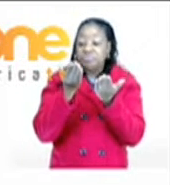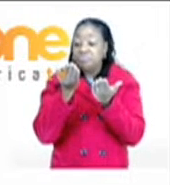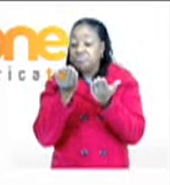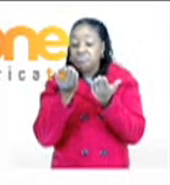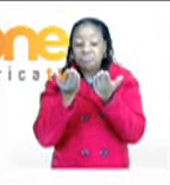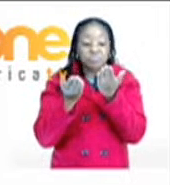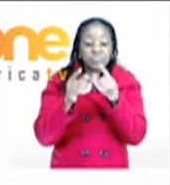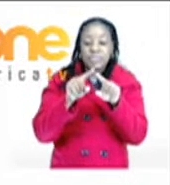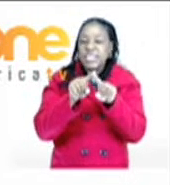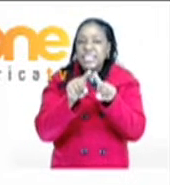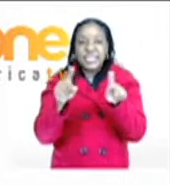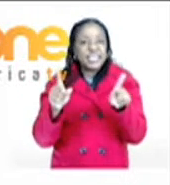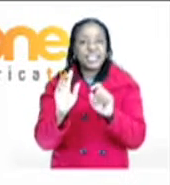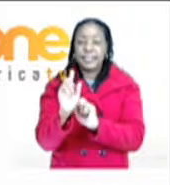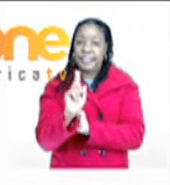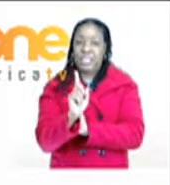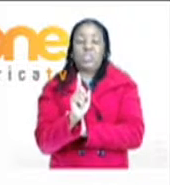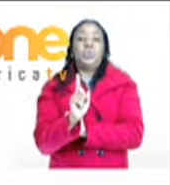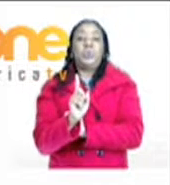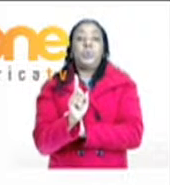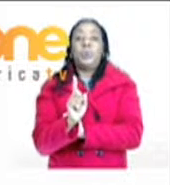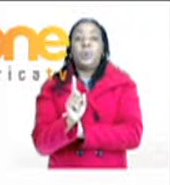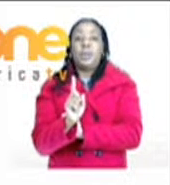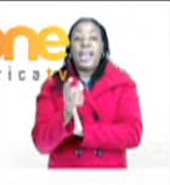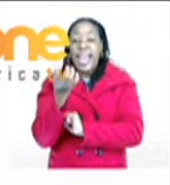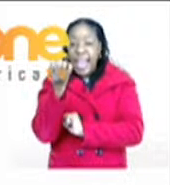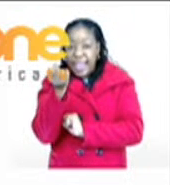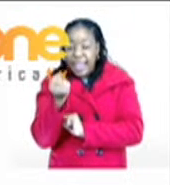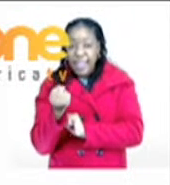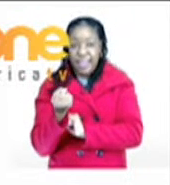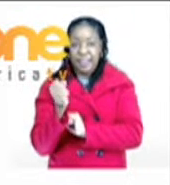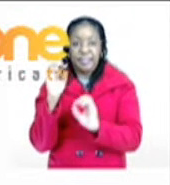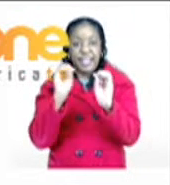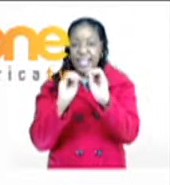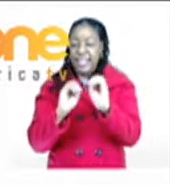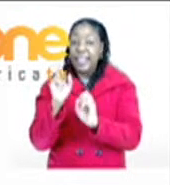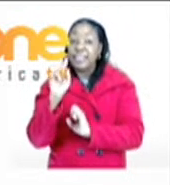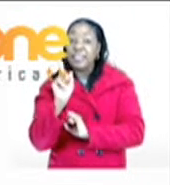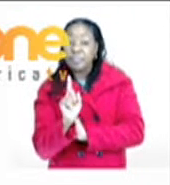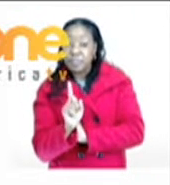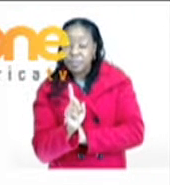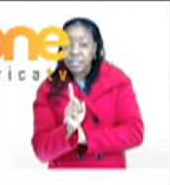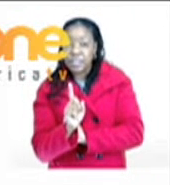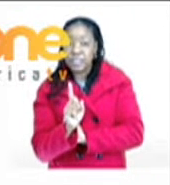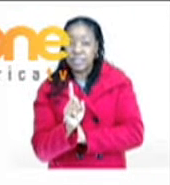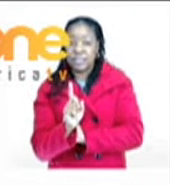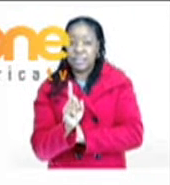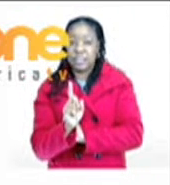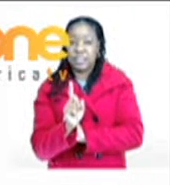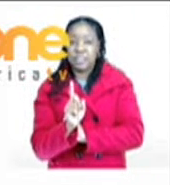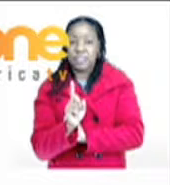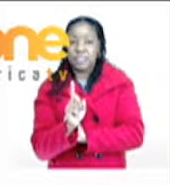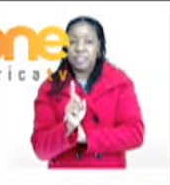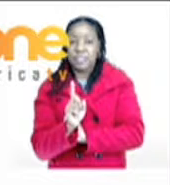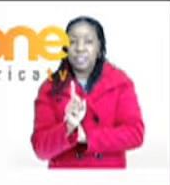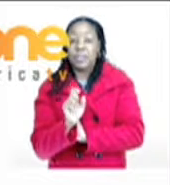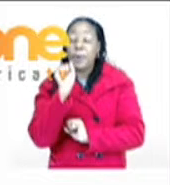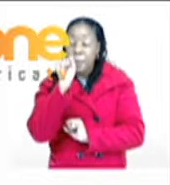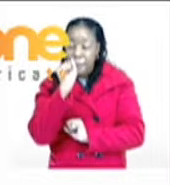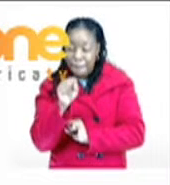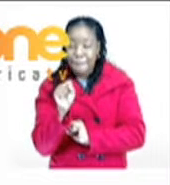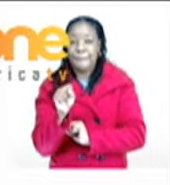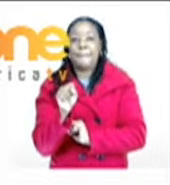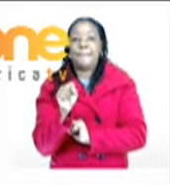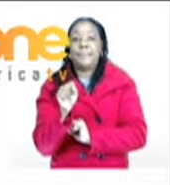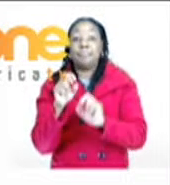There is something that is missing on the picture at the bottom. Will you be able to find out